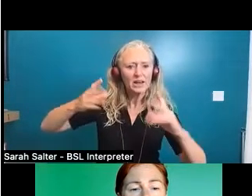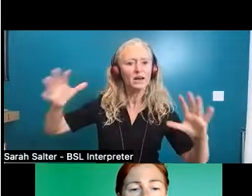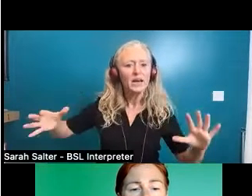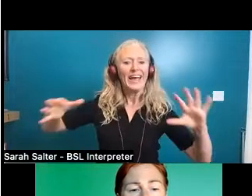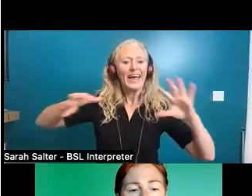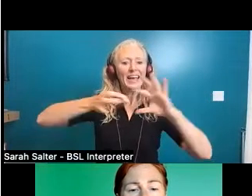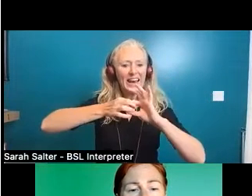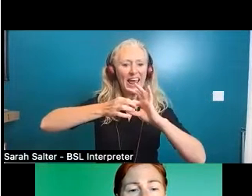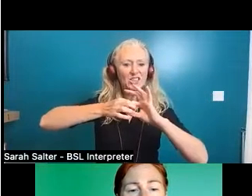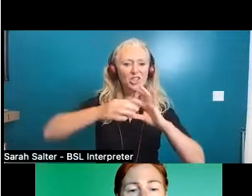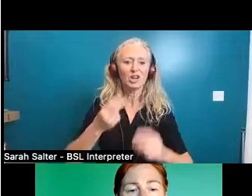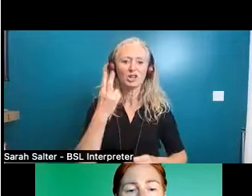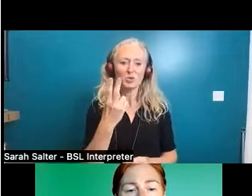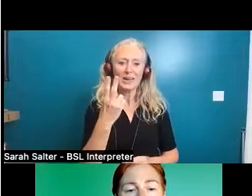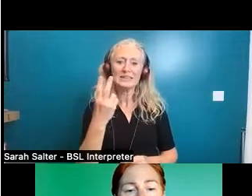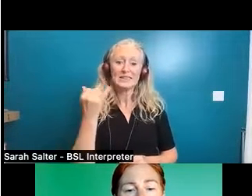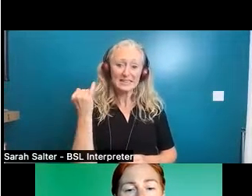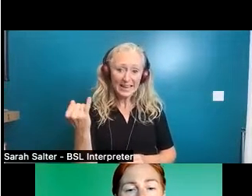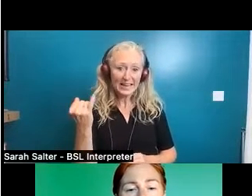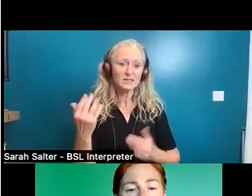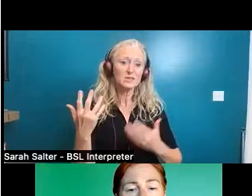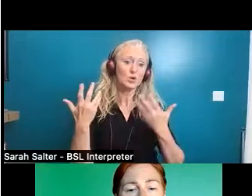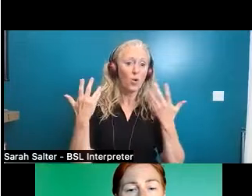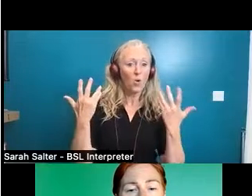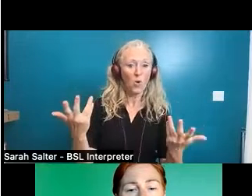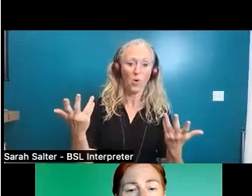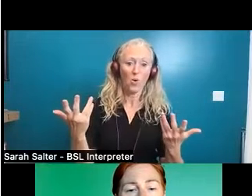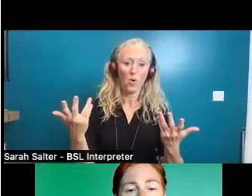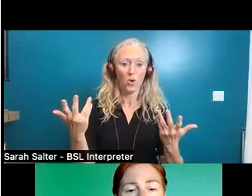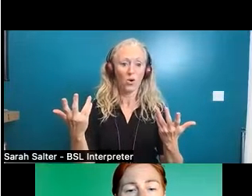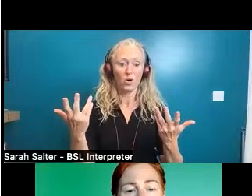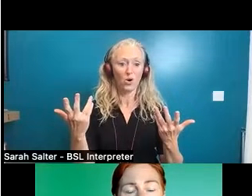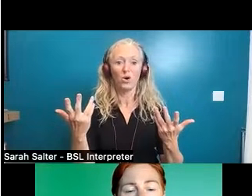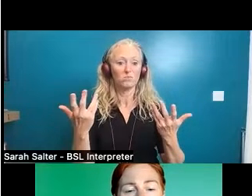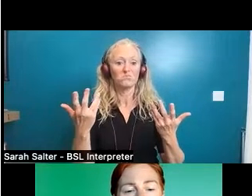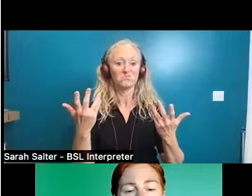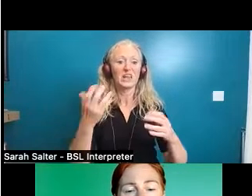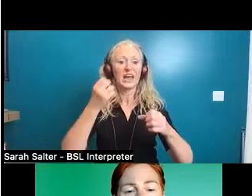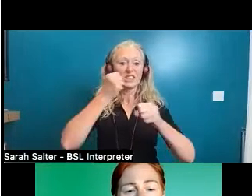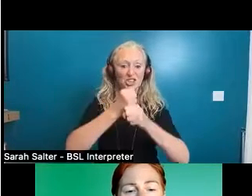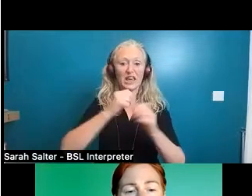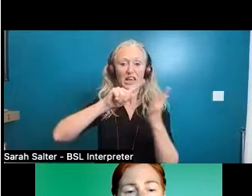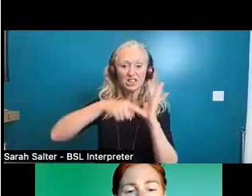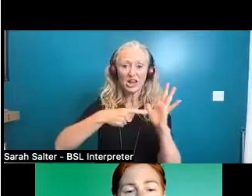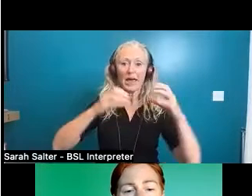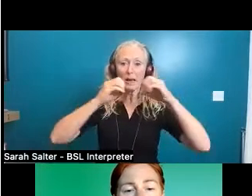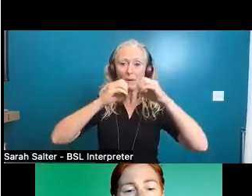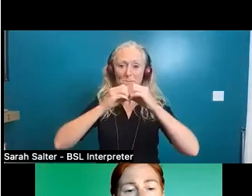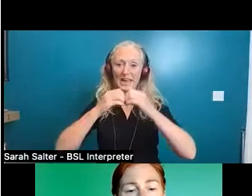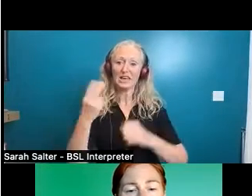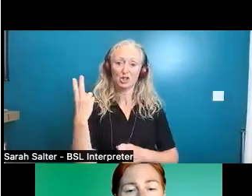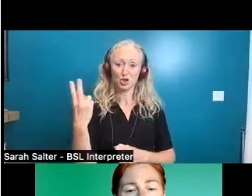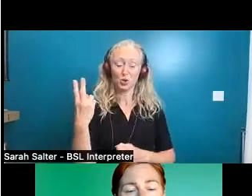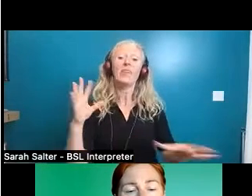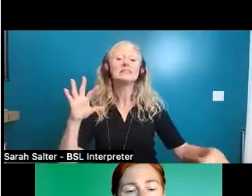GJB2, which again is very commonly a cause of hearing loss. And if there's been